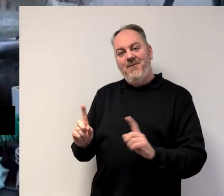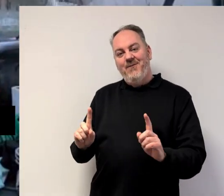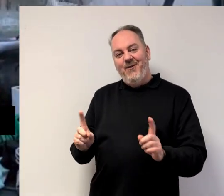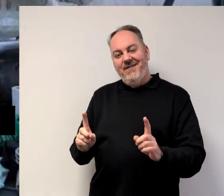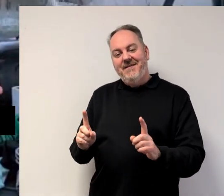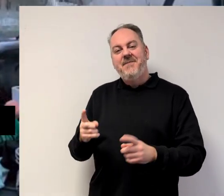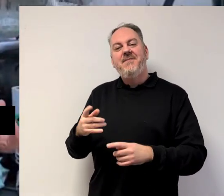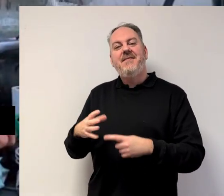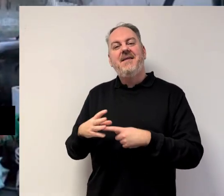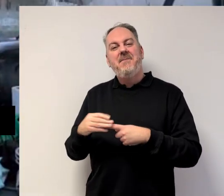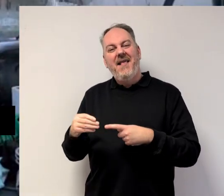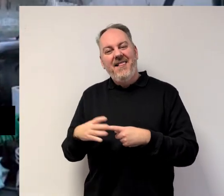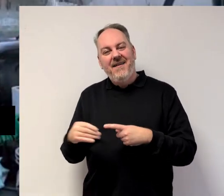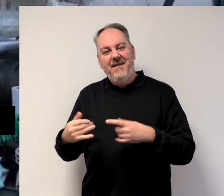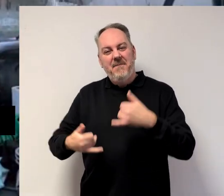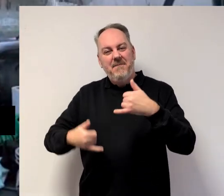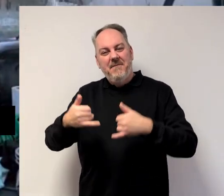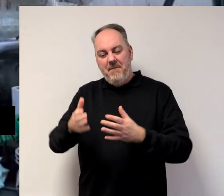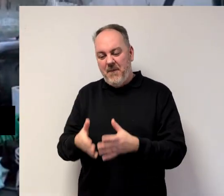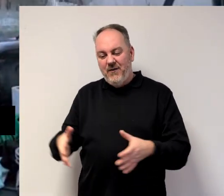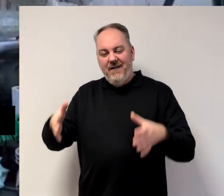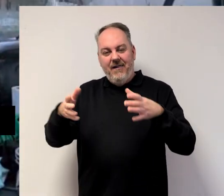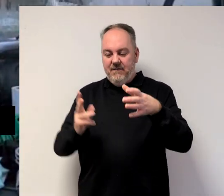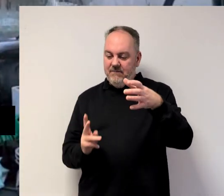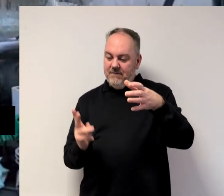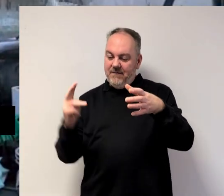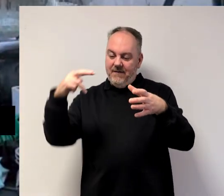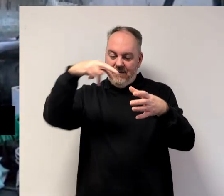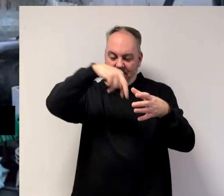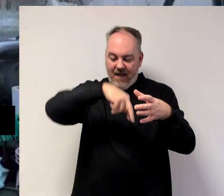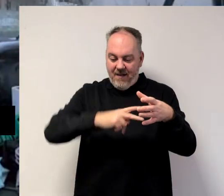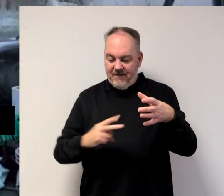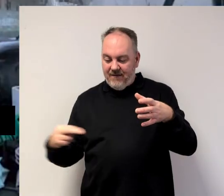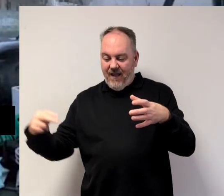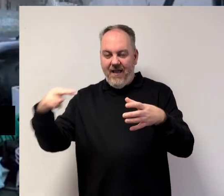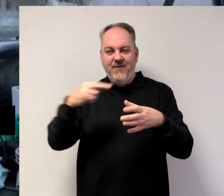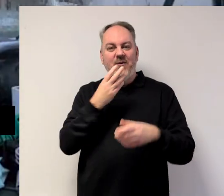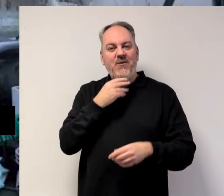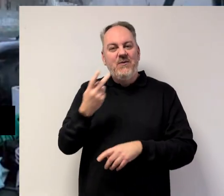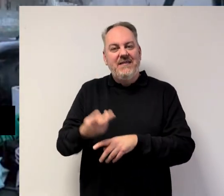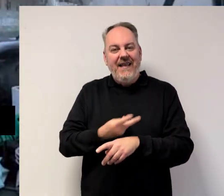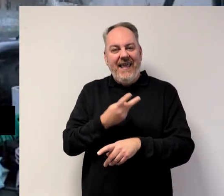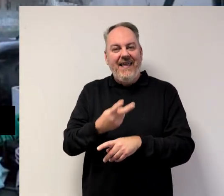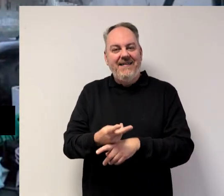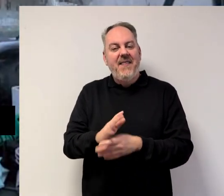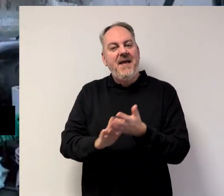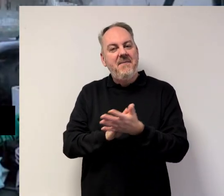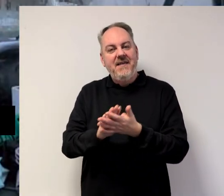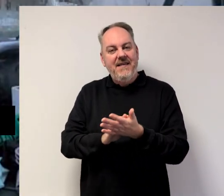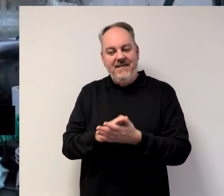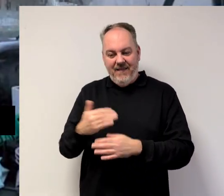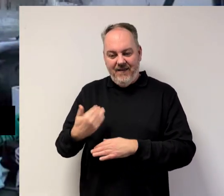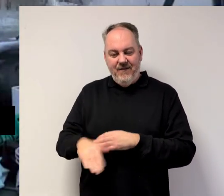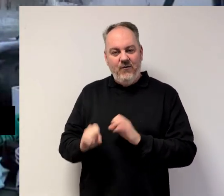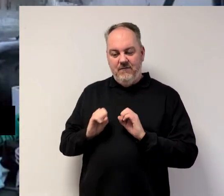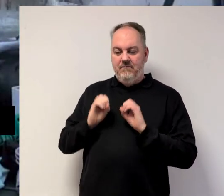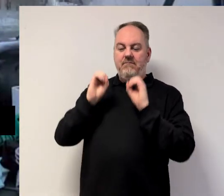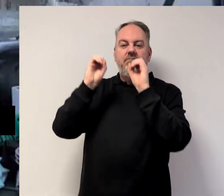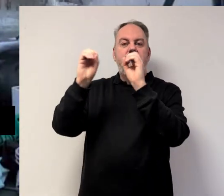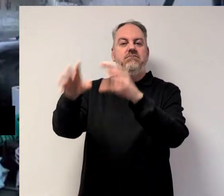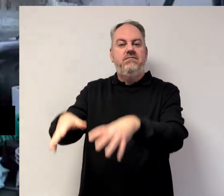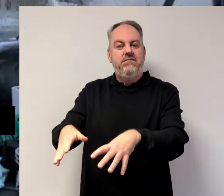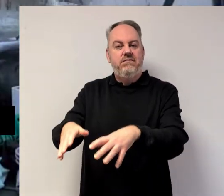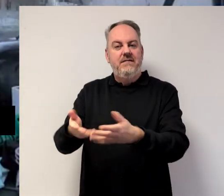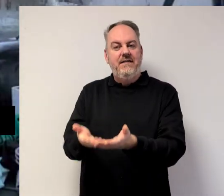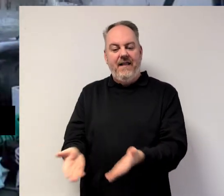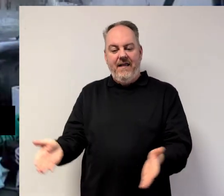containers, milk cartons, things like that. So they're not going to landfill until they're ready to disintegrate.